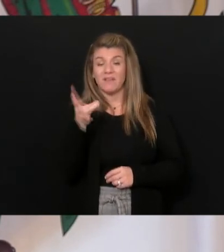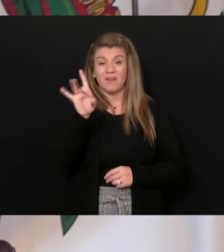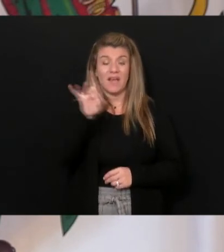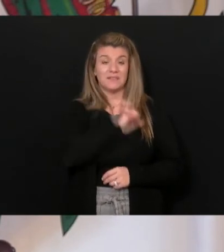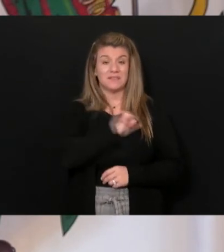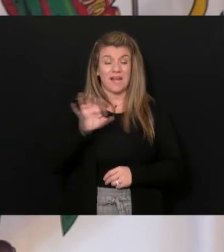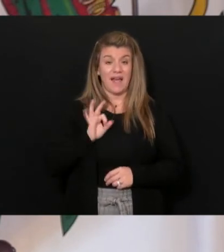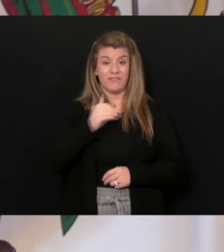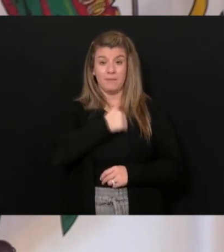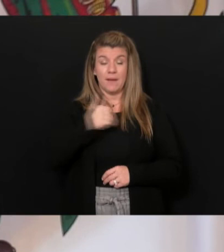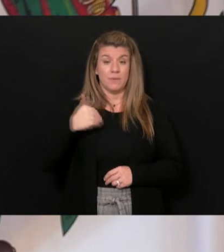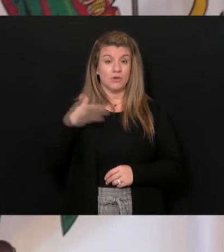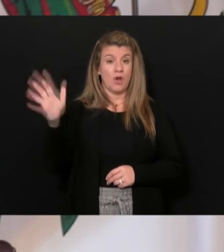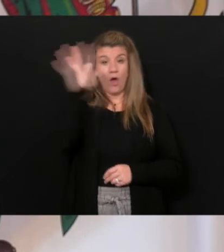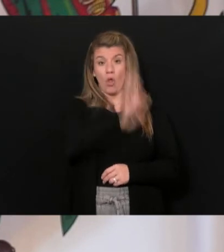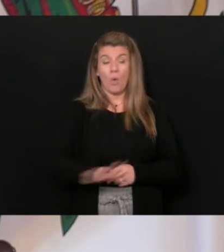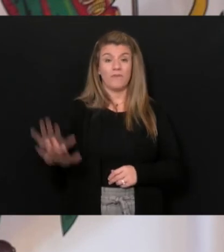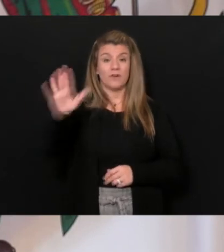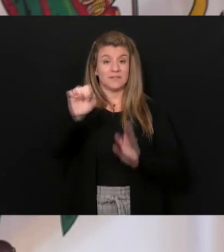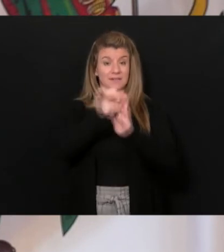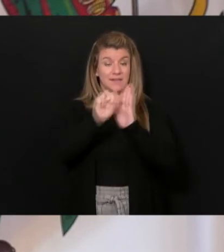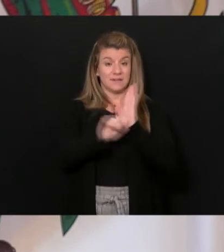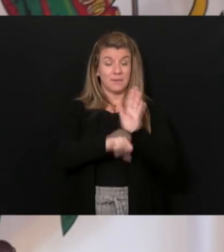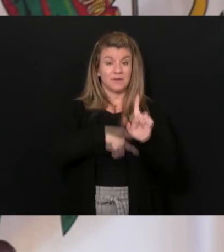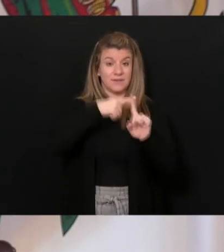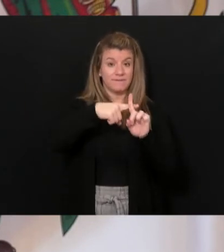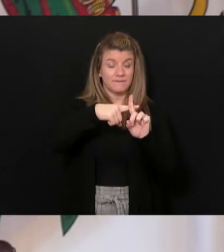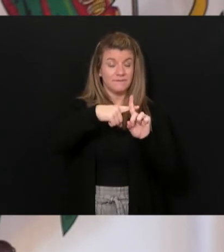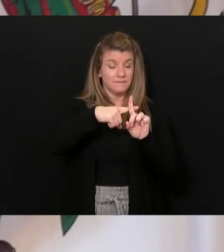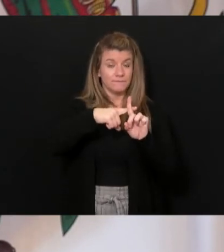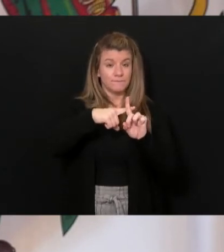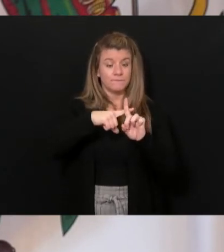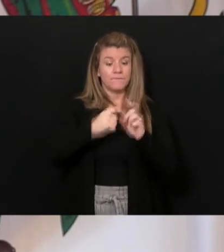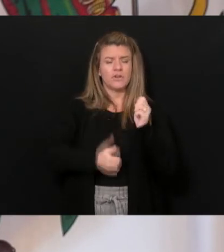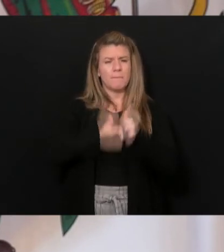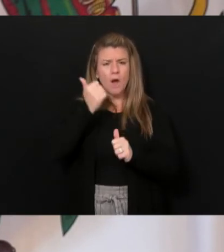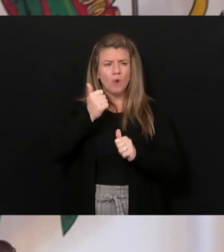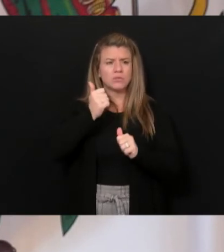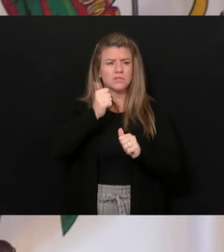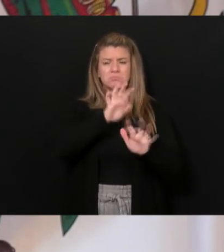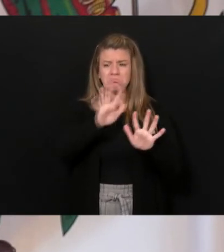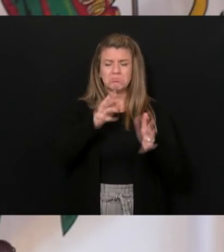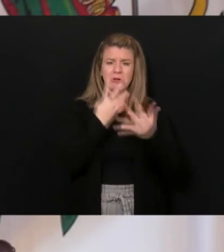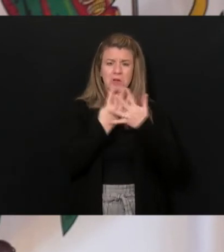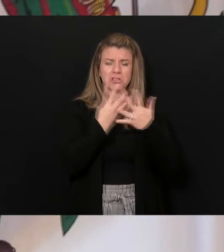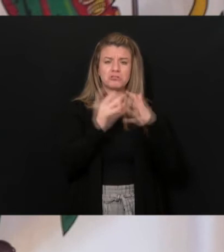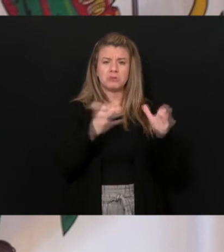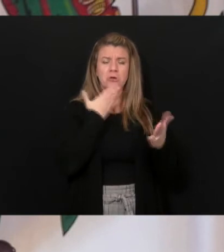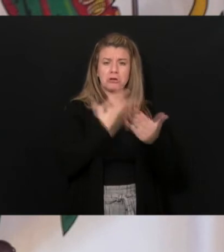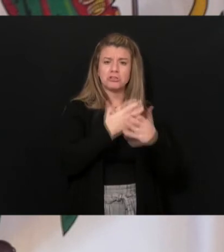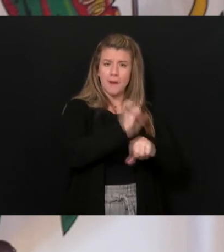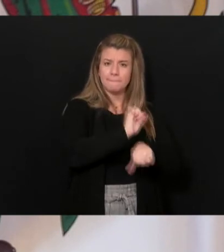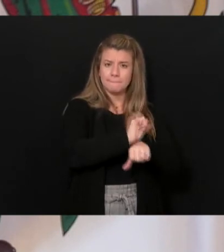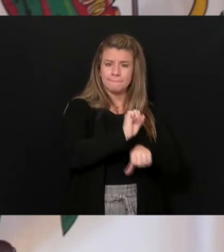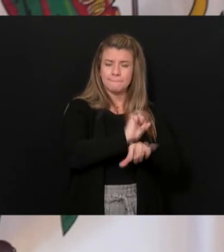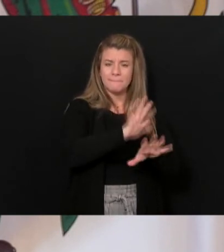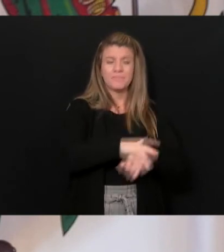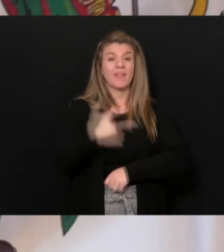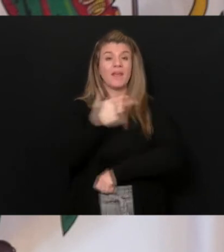members all across the state, you know, that are positive, but for the most part, corrections is doing a great job. The